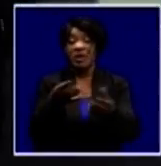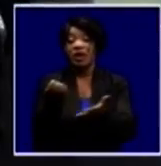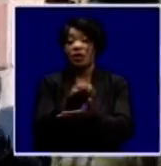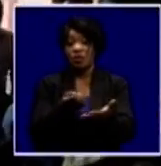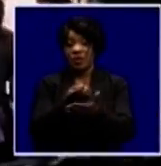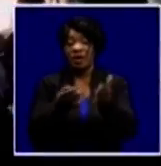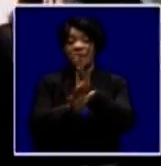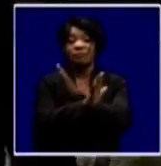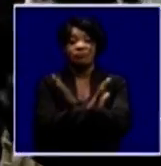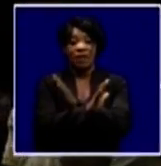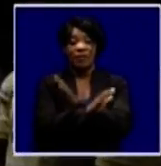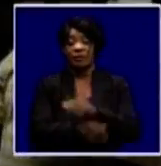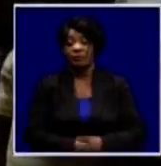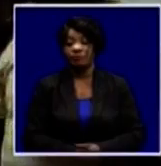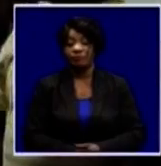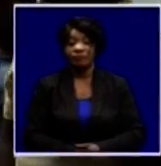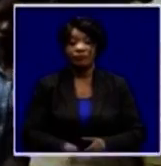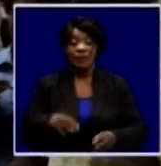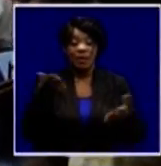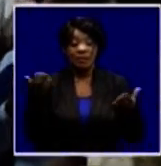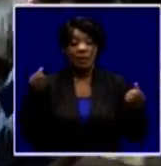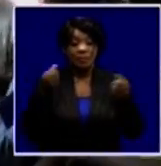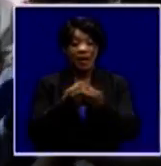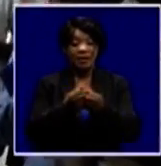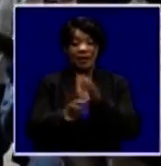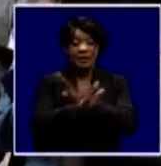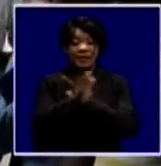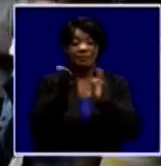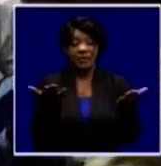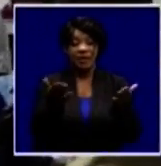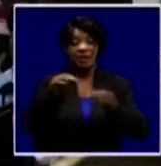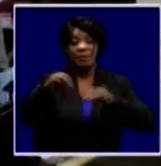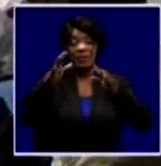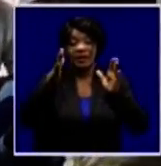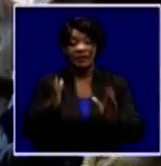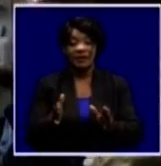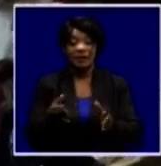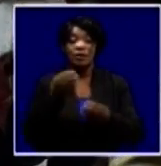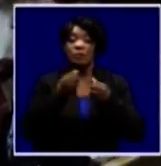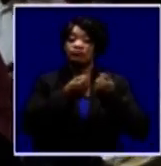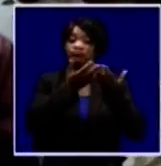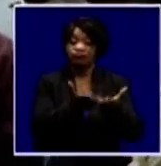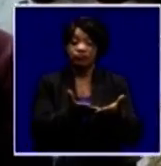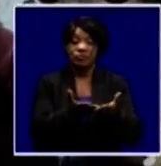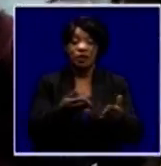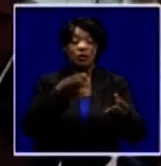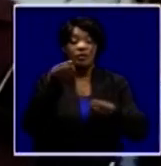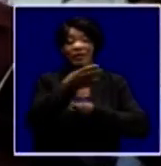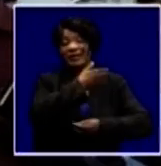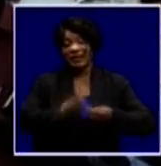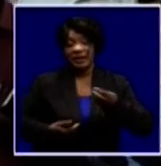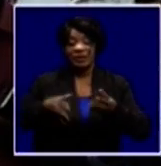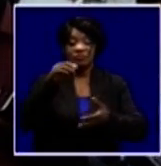economy. BAT Zambia Managing Director pledged his company's commitment towards contributing to the country's